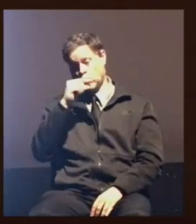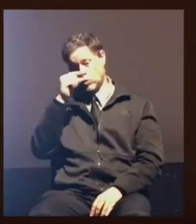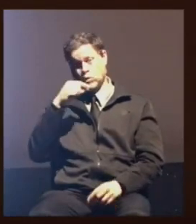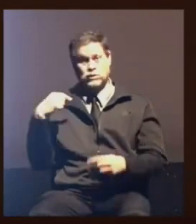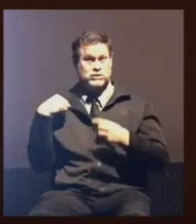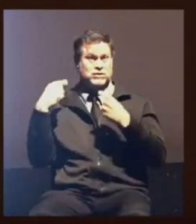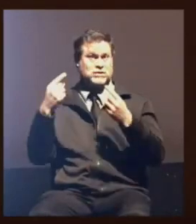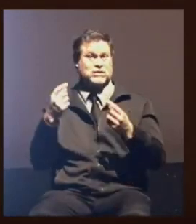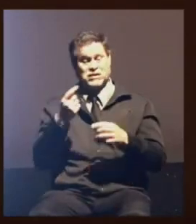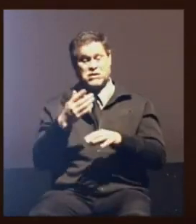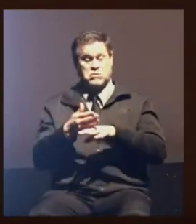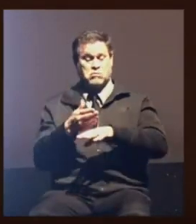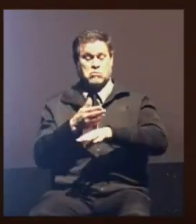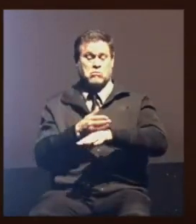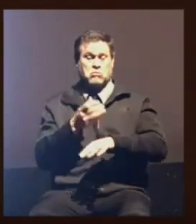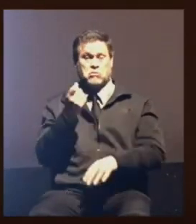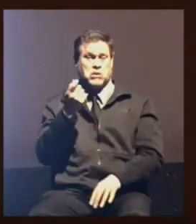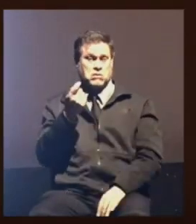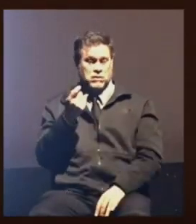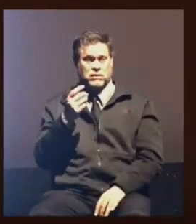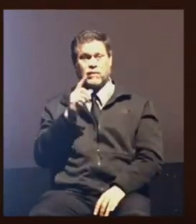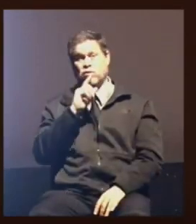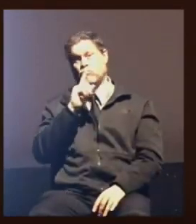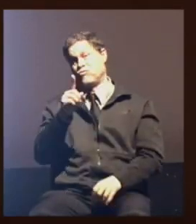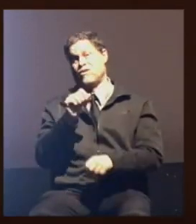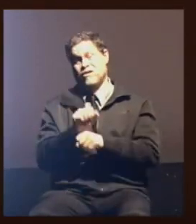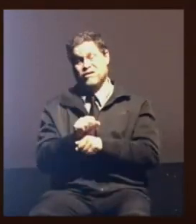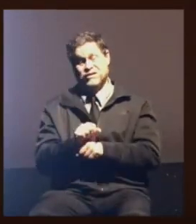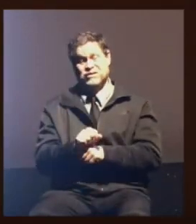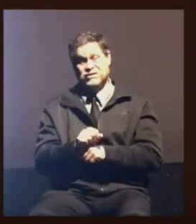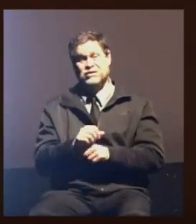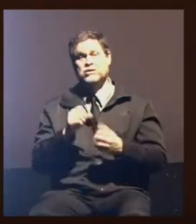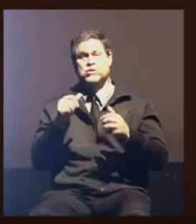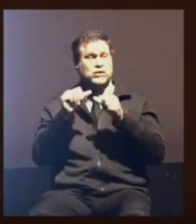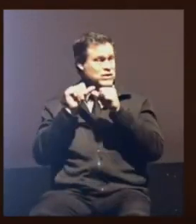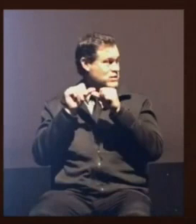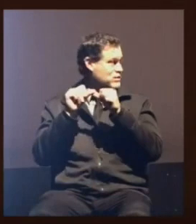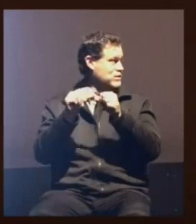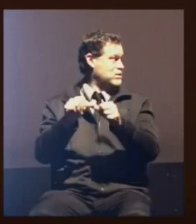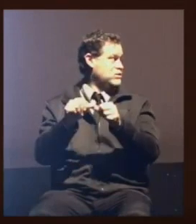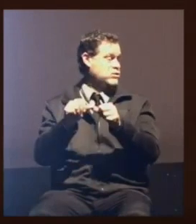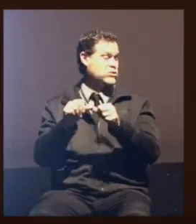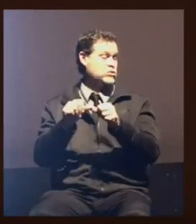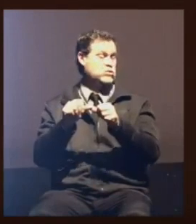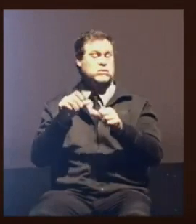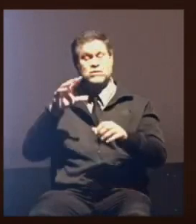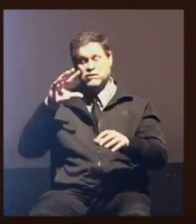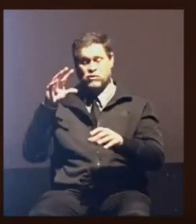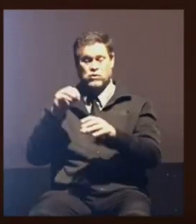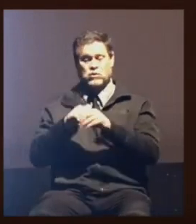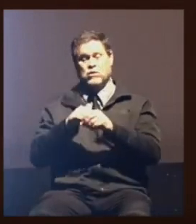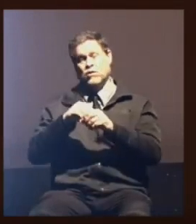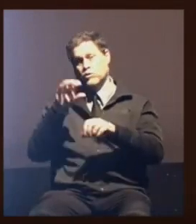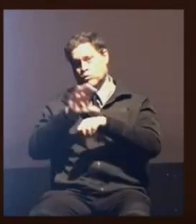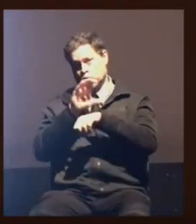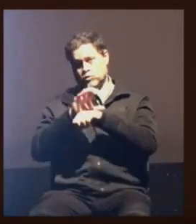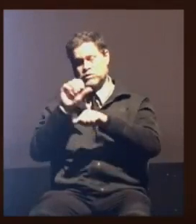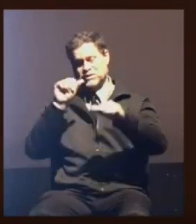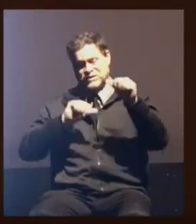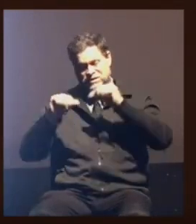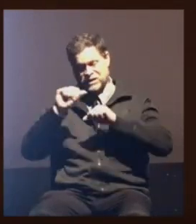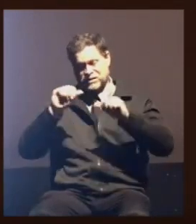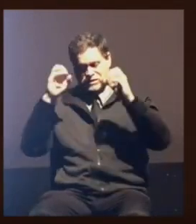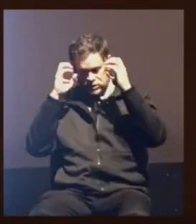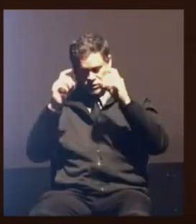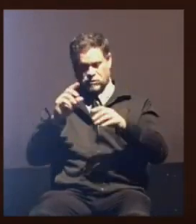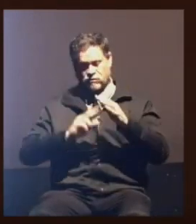since are doing a little bit better, but this is our reality. So it continues to be my role to impact computer science education